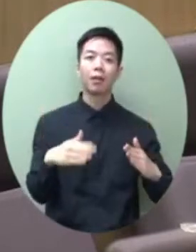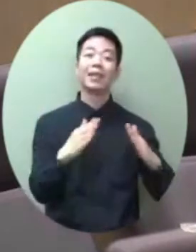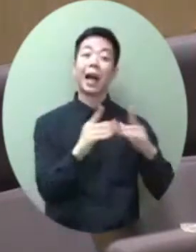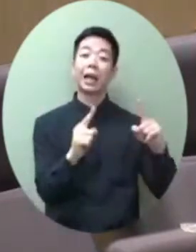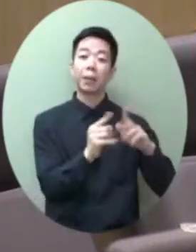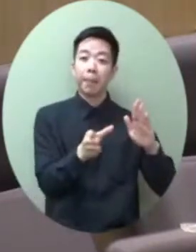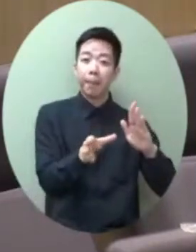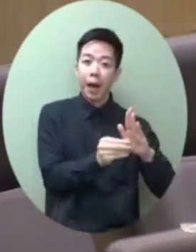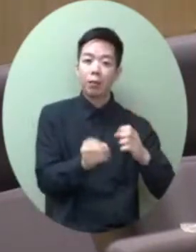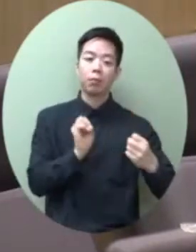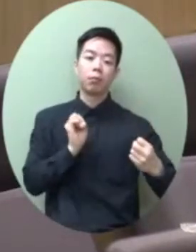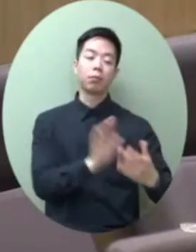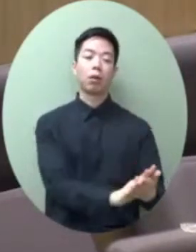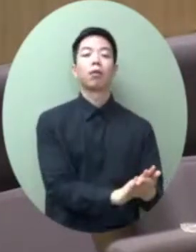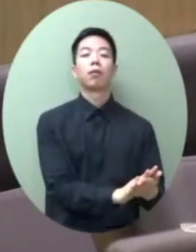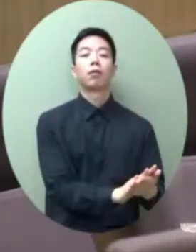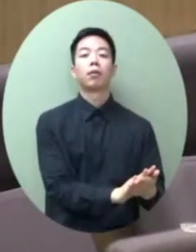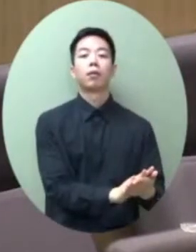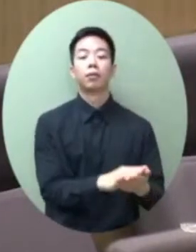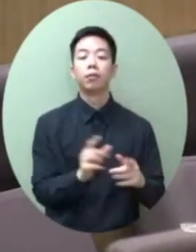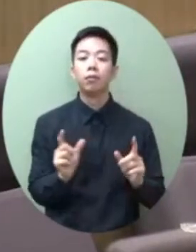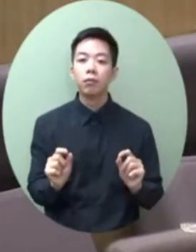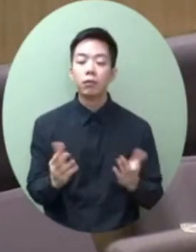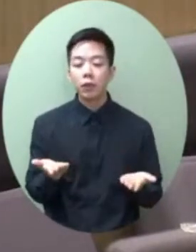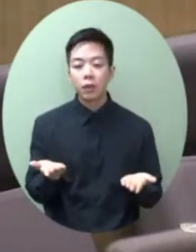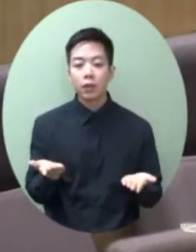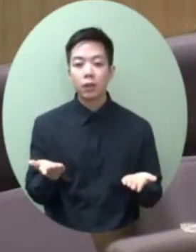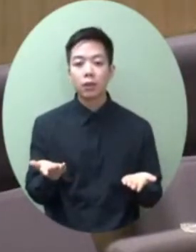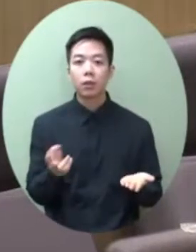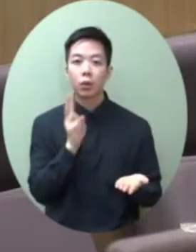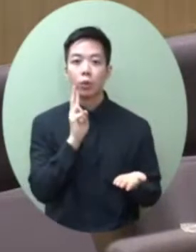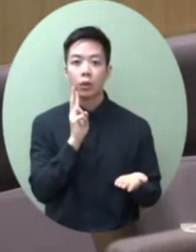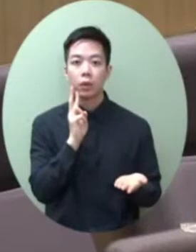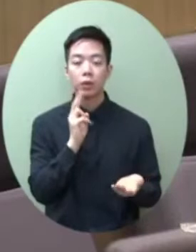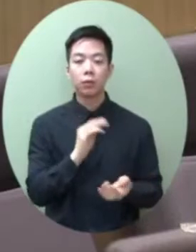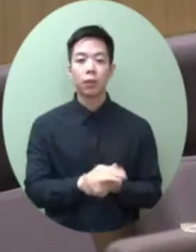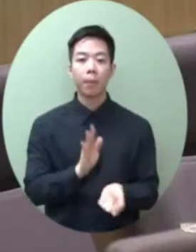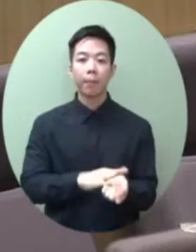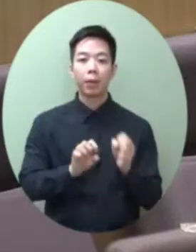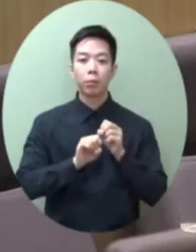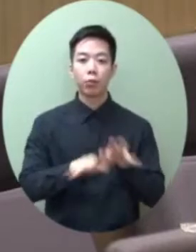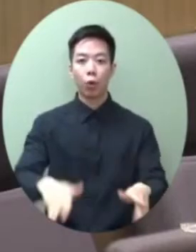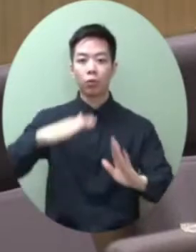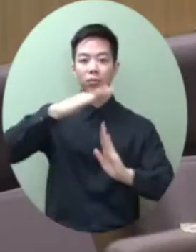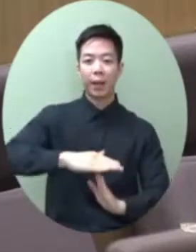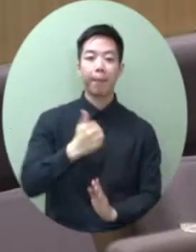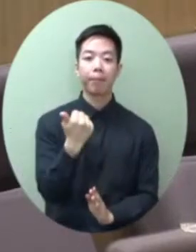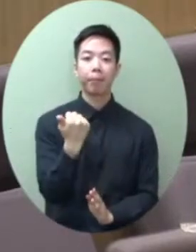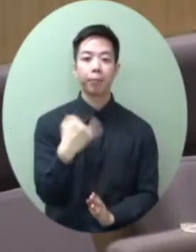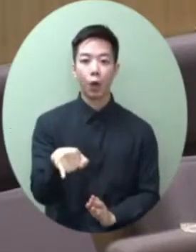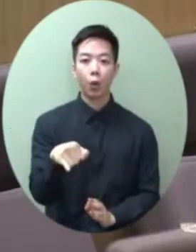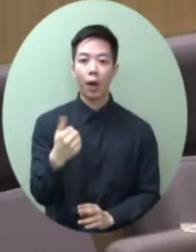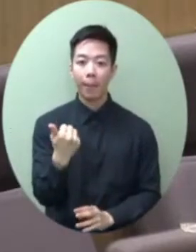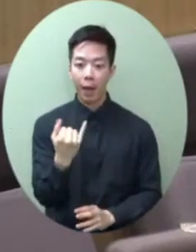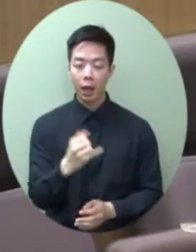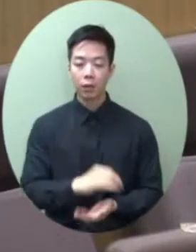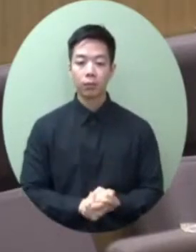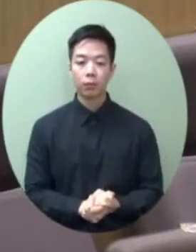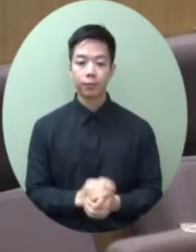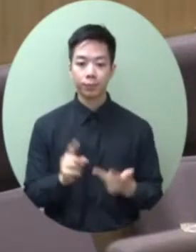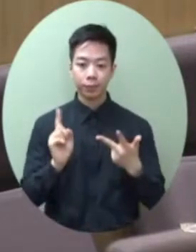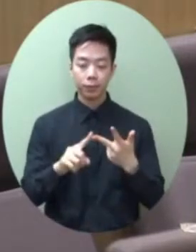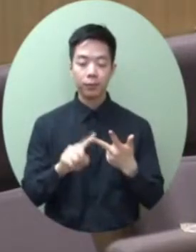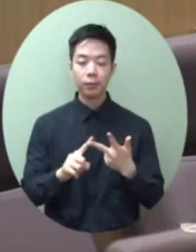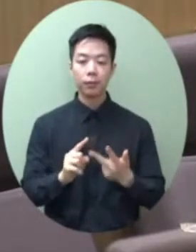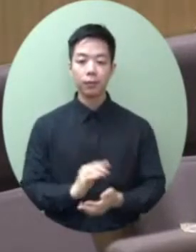at home have infected their family members. Is it that we can no longer suppress the transmission of the virus?